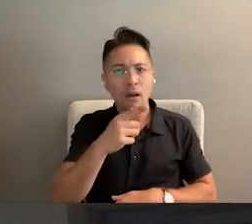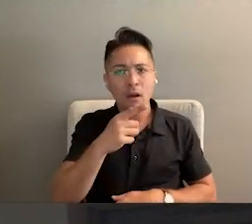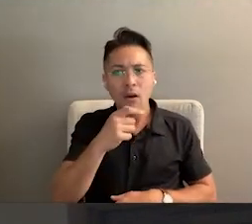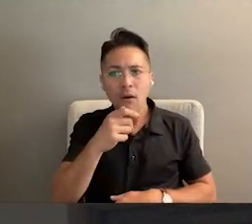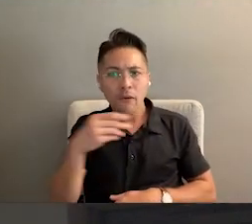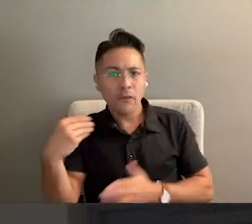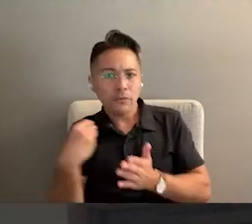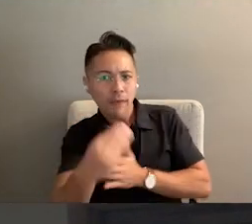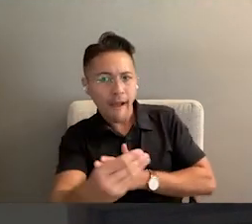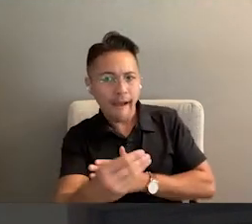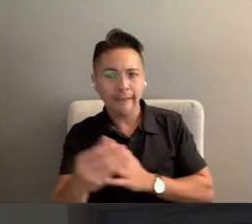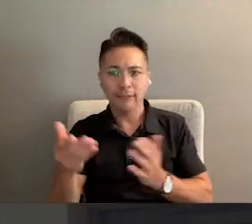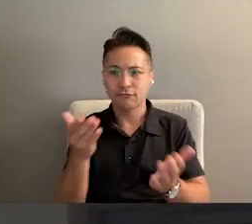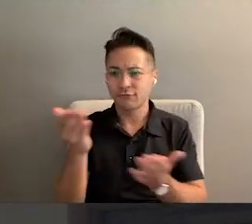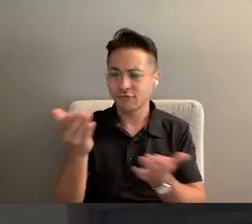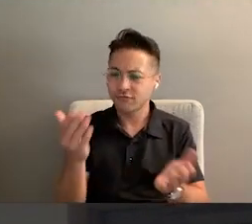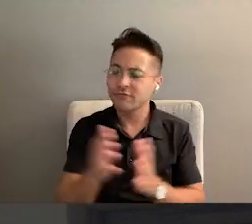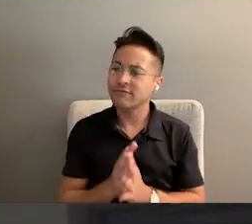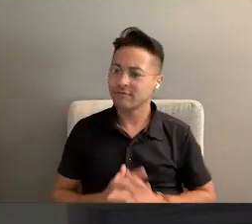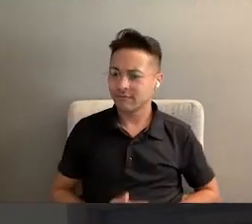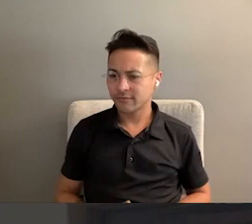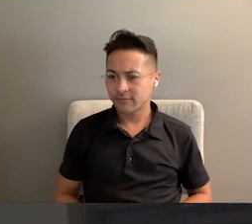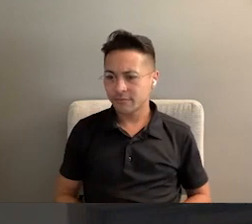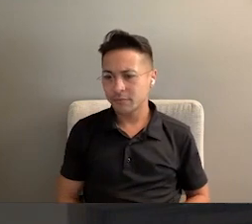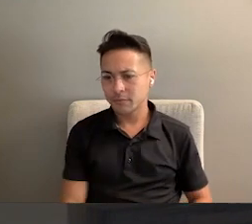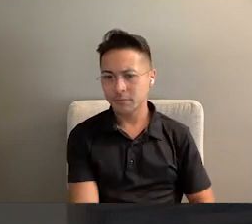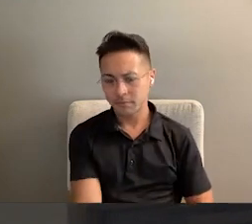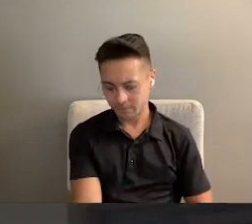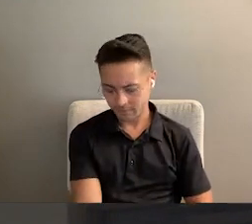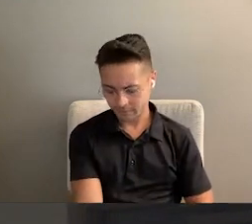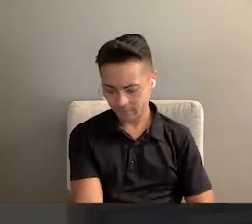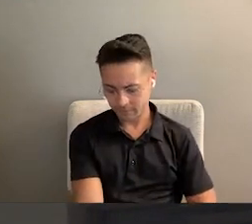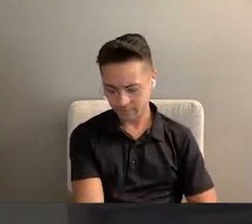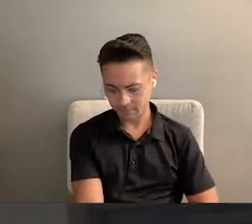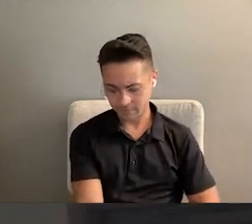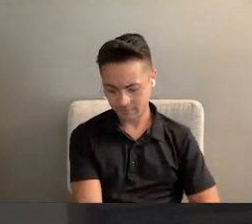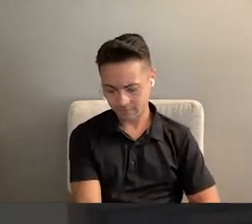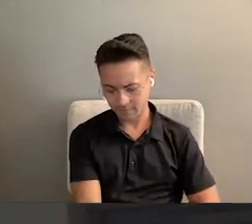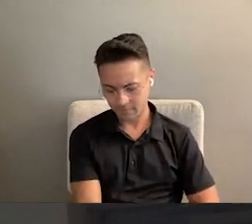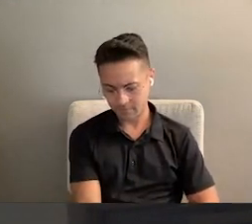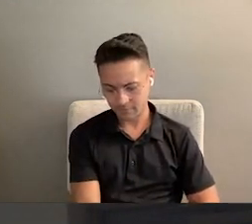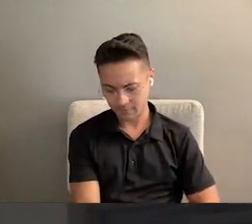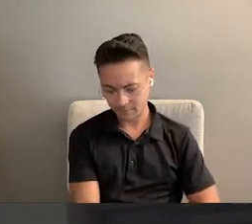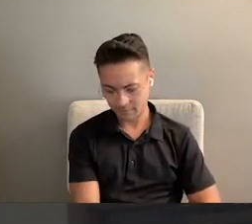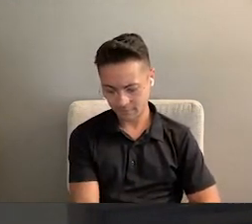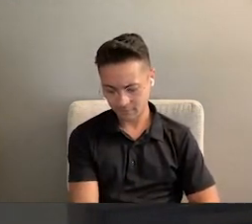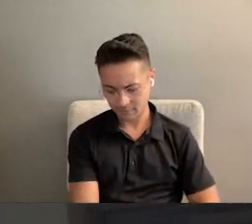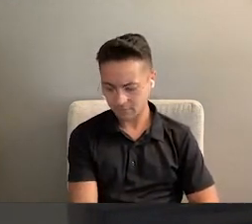what services are being purchased, who they're being purchased by.